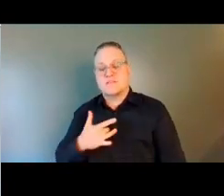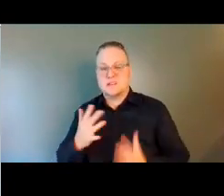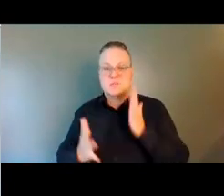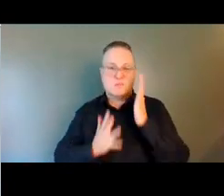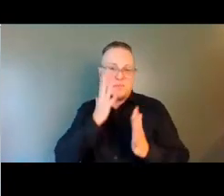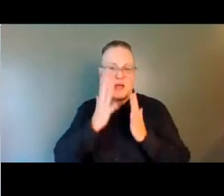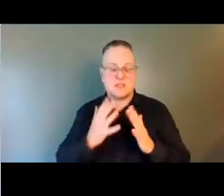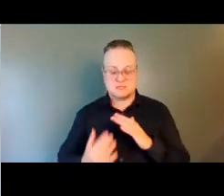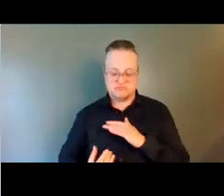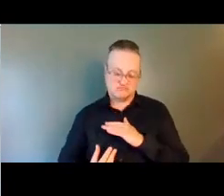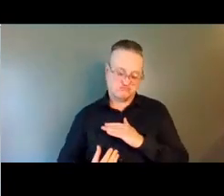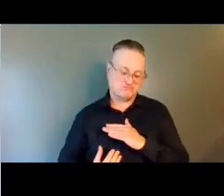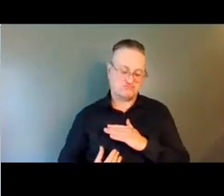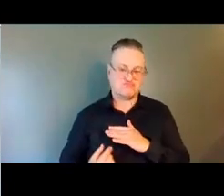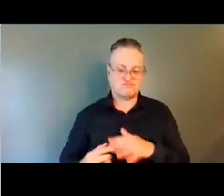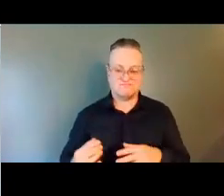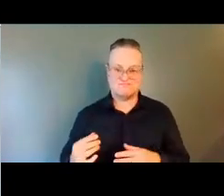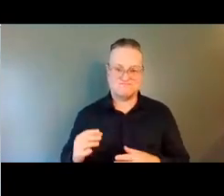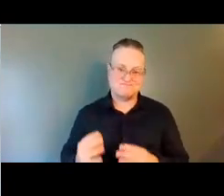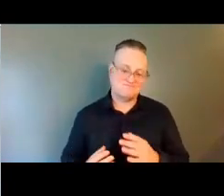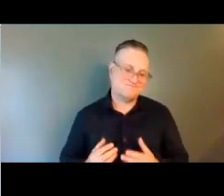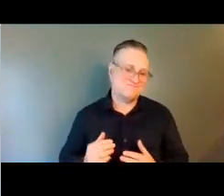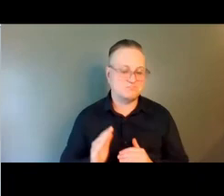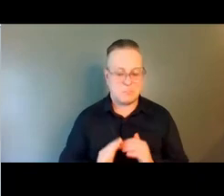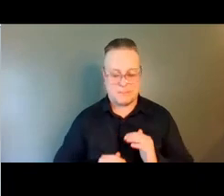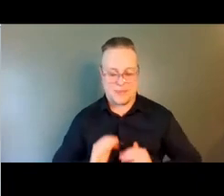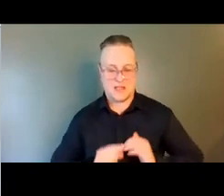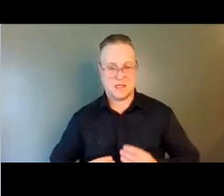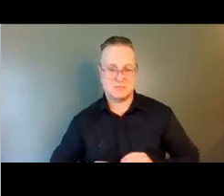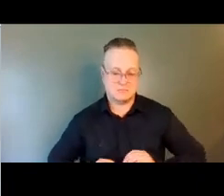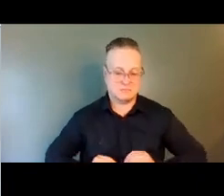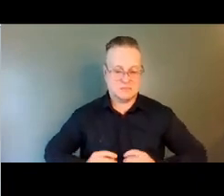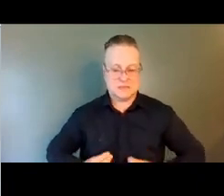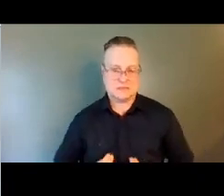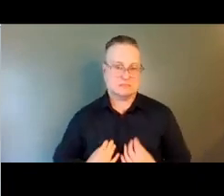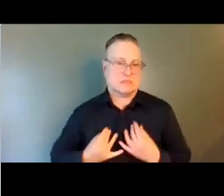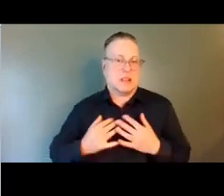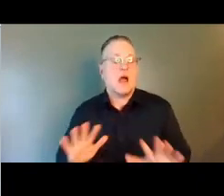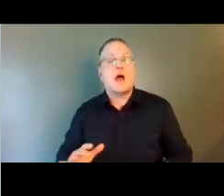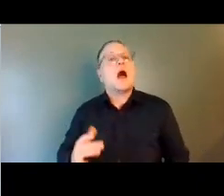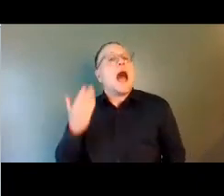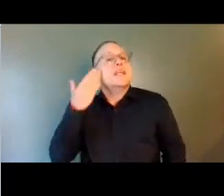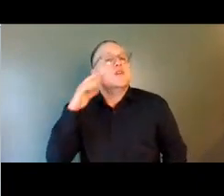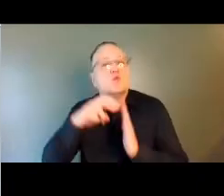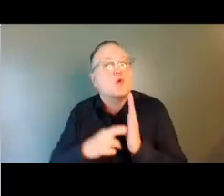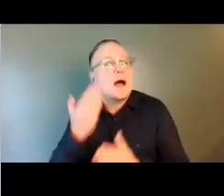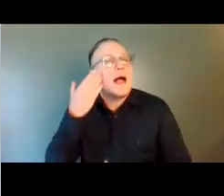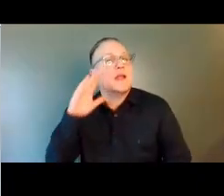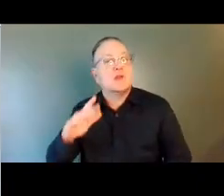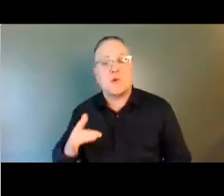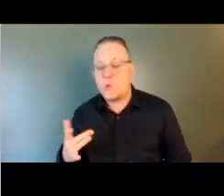building over a young adult life at the time of not knowing the rules and feeling anxious about not knowing what other